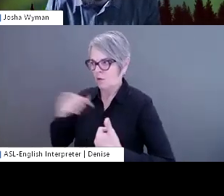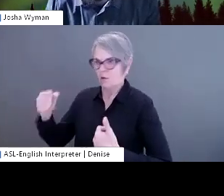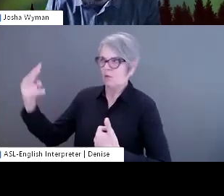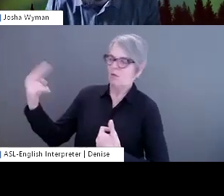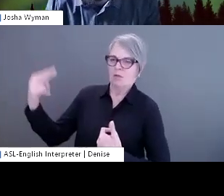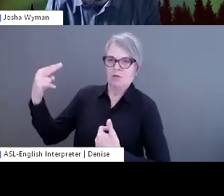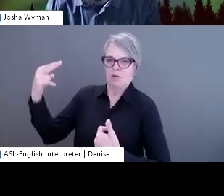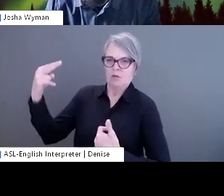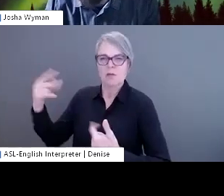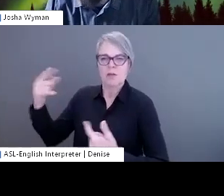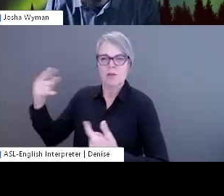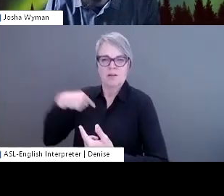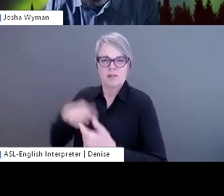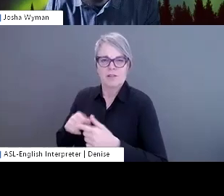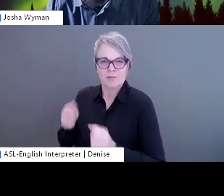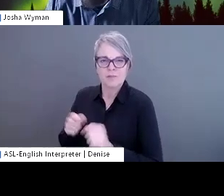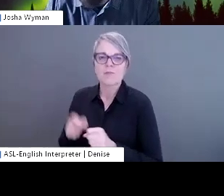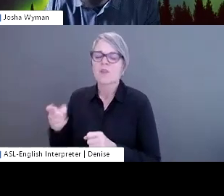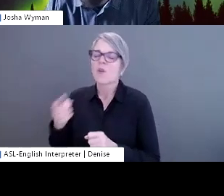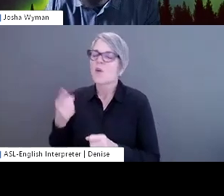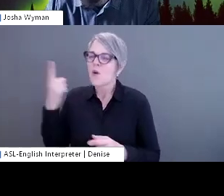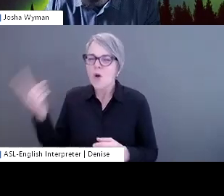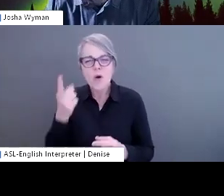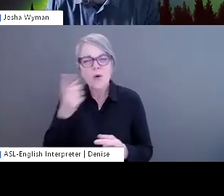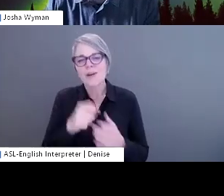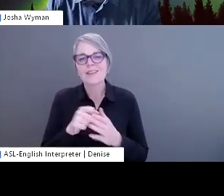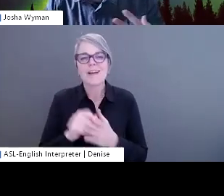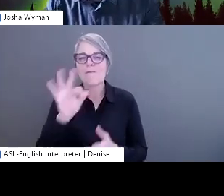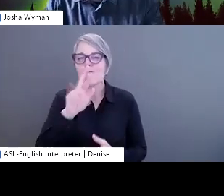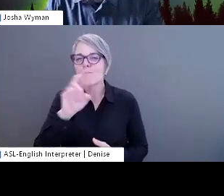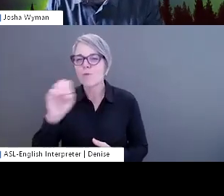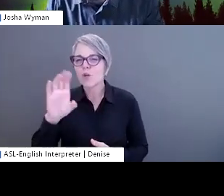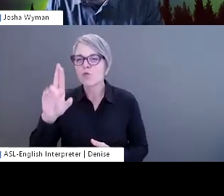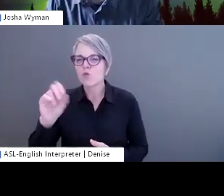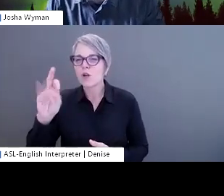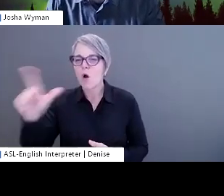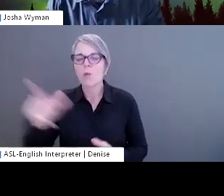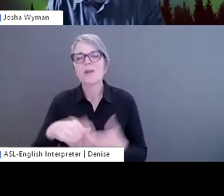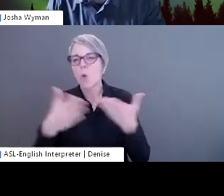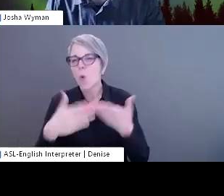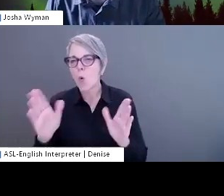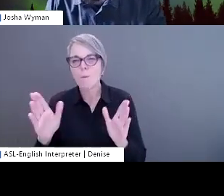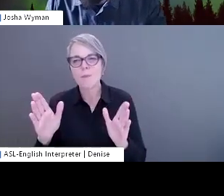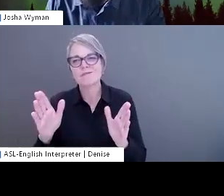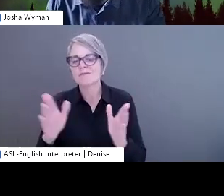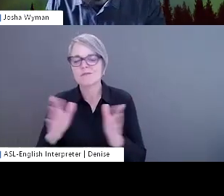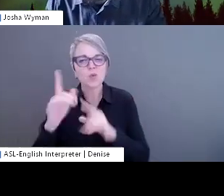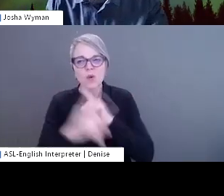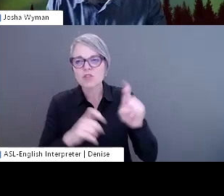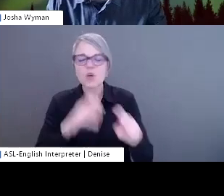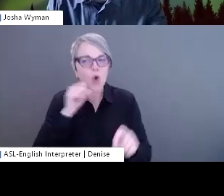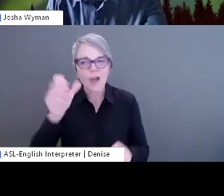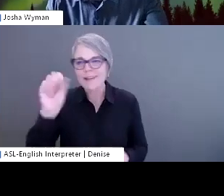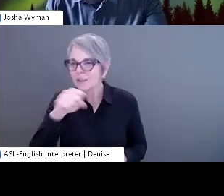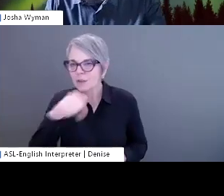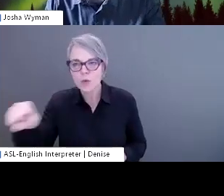Free recall recollections are always encouraged. Open-ended questions. An open-ended question is, usually starts with, can you tell me more